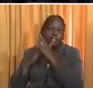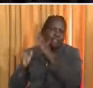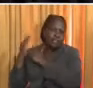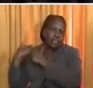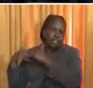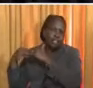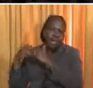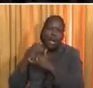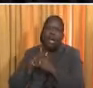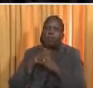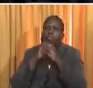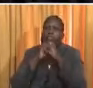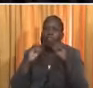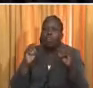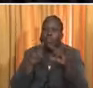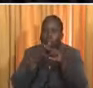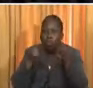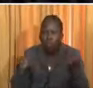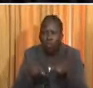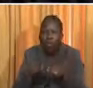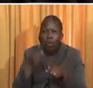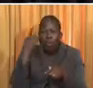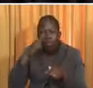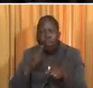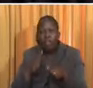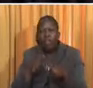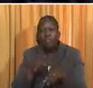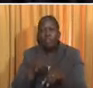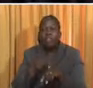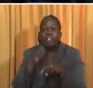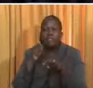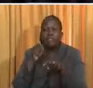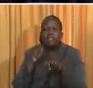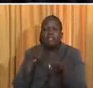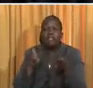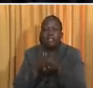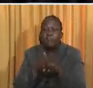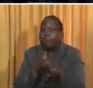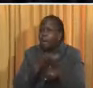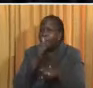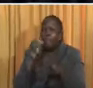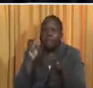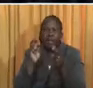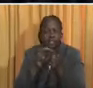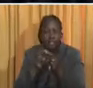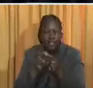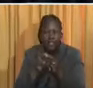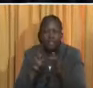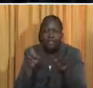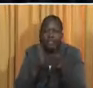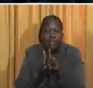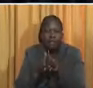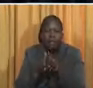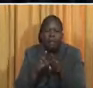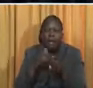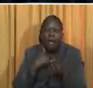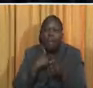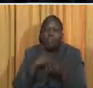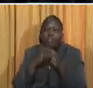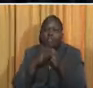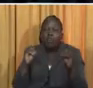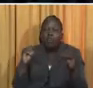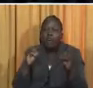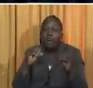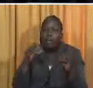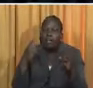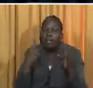for conjecture, inference, or implication. Neither the explicit nor the implicit language